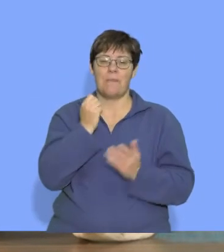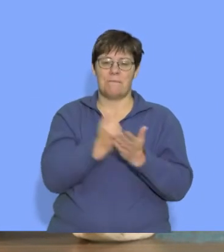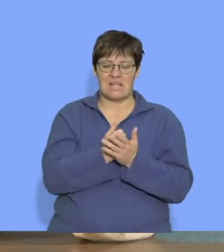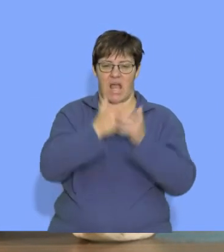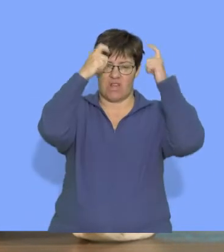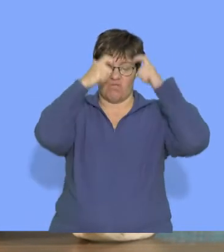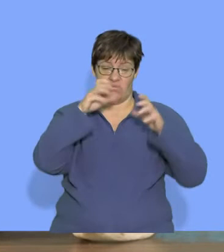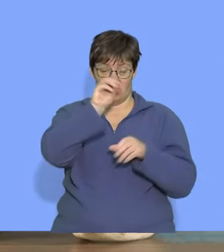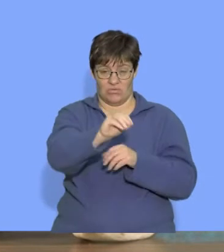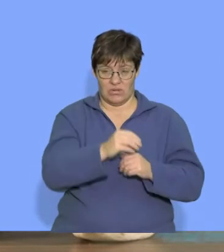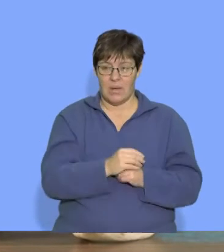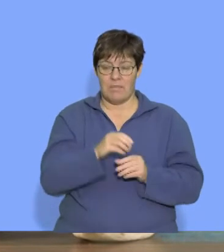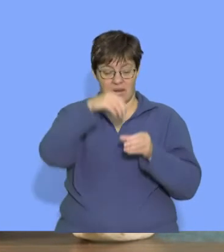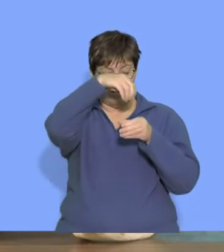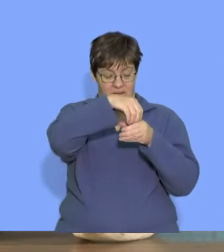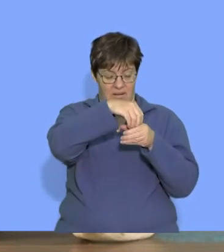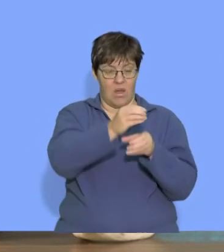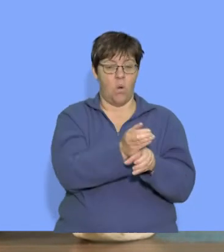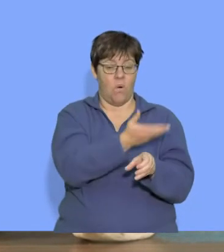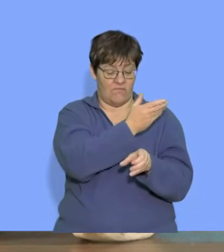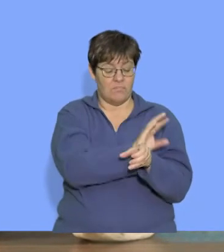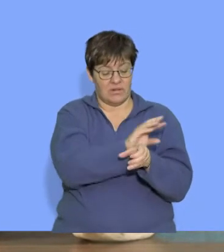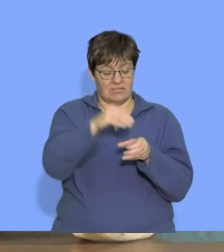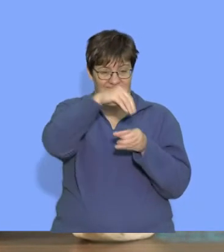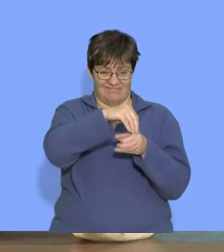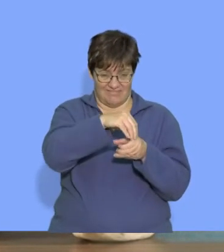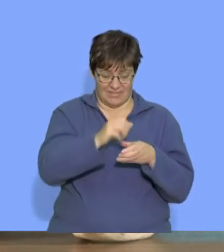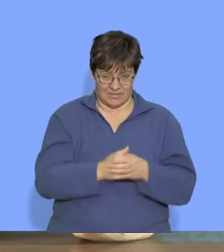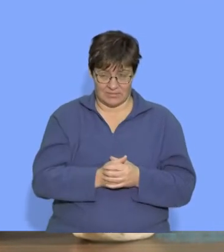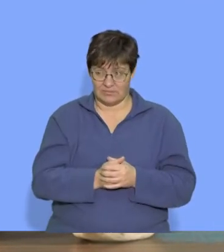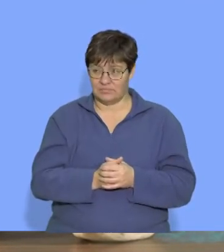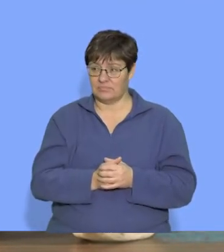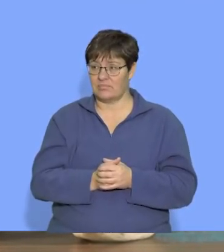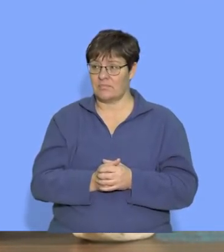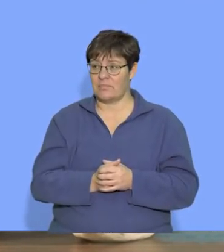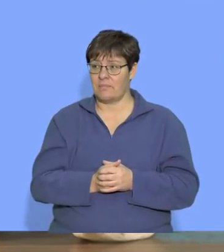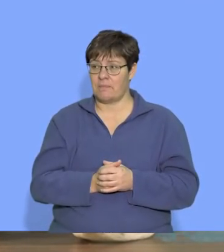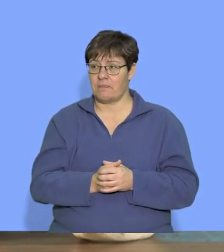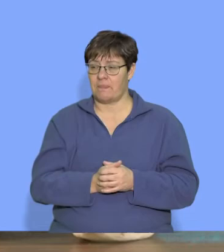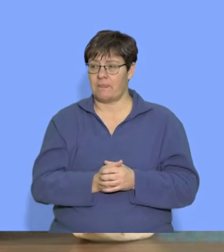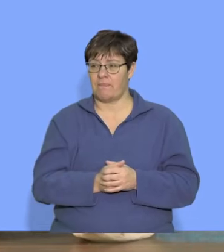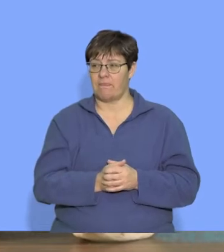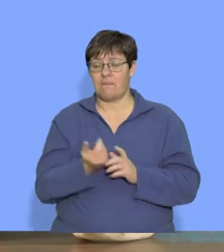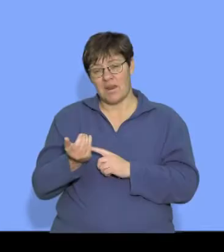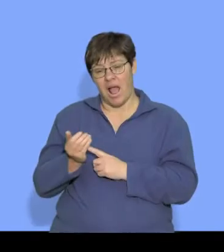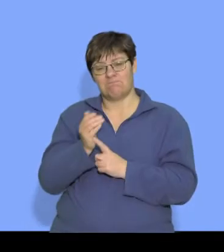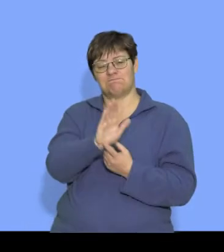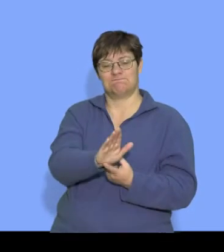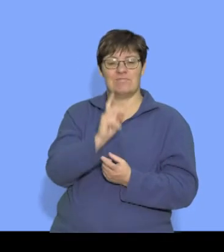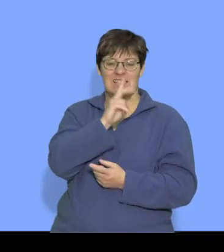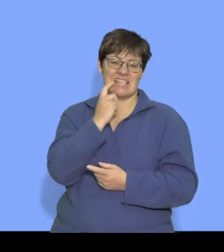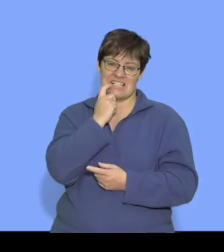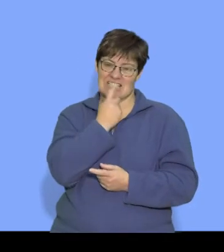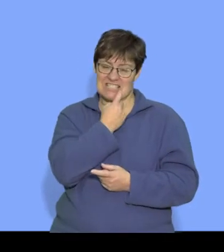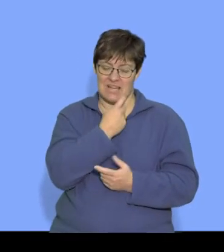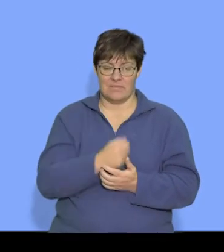dentist, and that's essentially replacing the top of the tooth, and that points to the crown, which is the exposed part